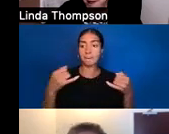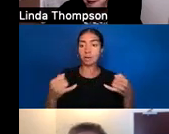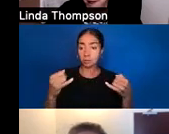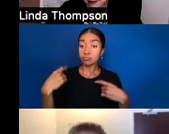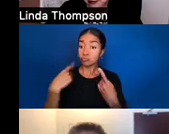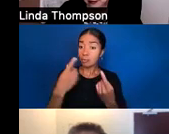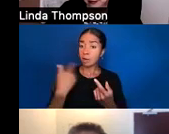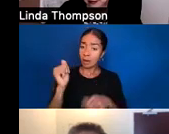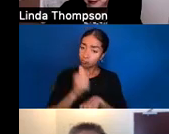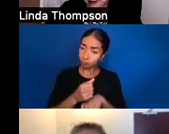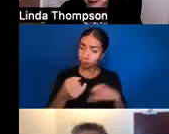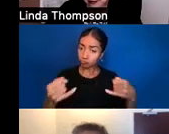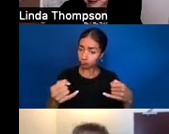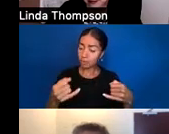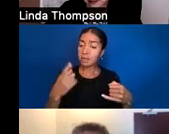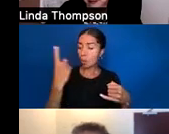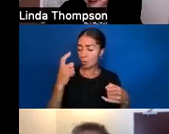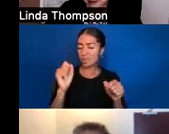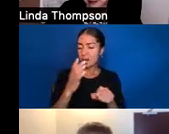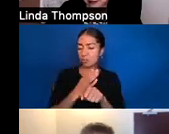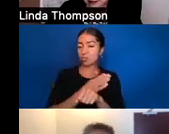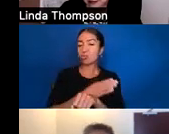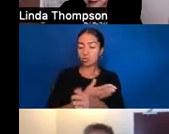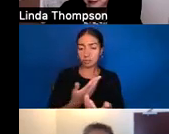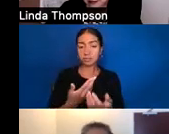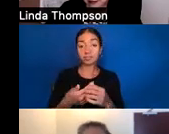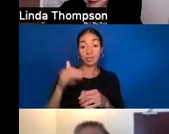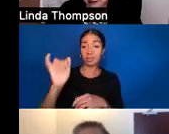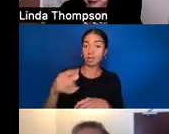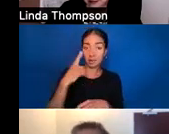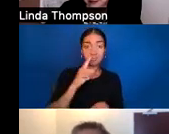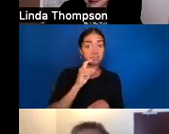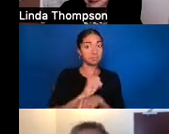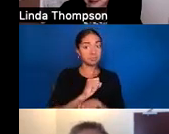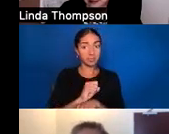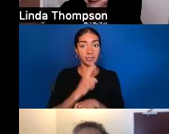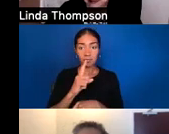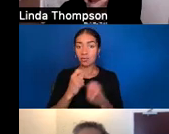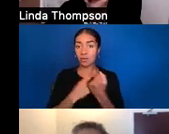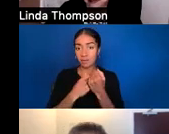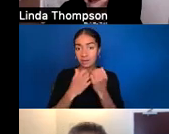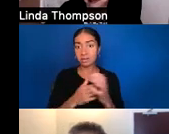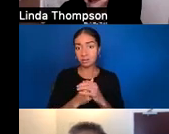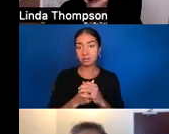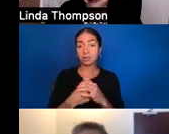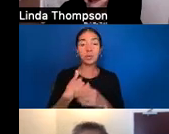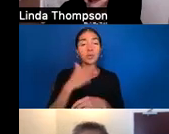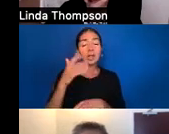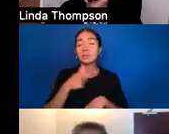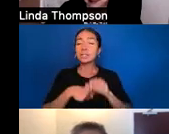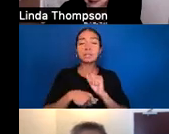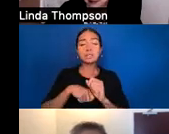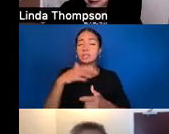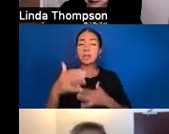there's always room for improvement. So I think that is a legitimate thing for advocates, because we will go the distance for